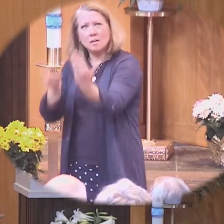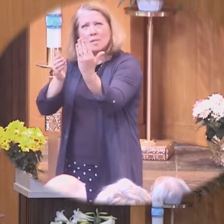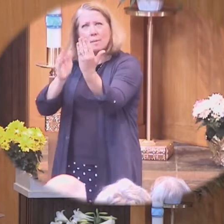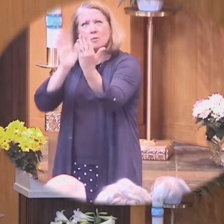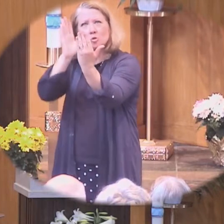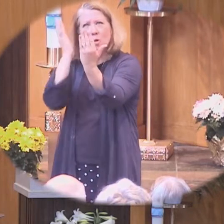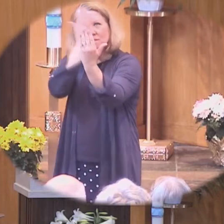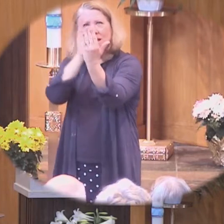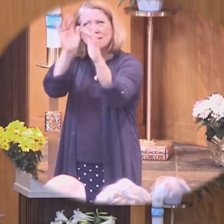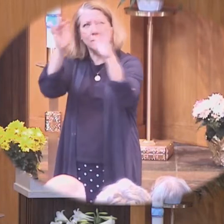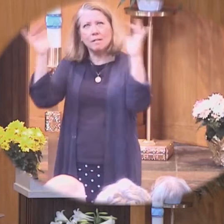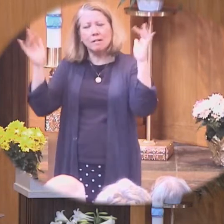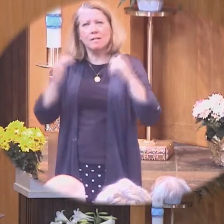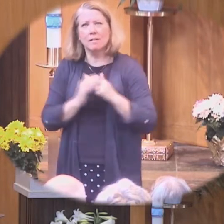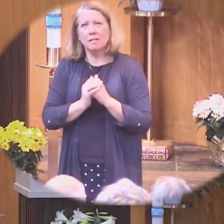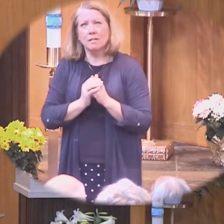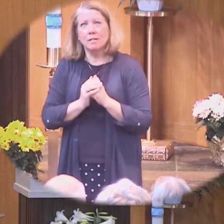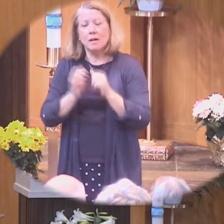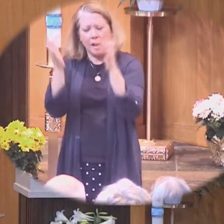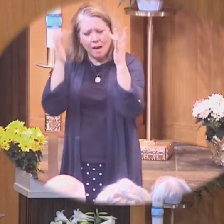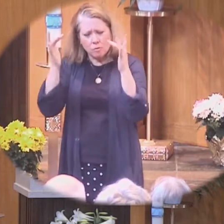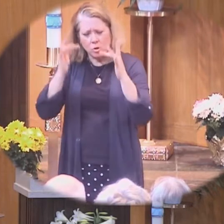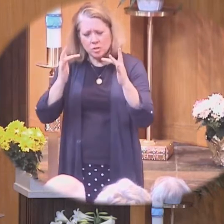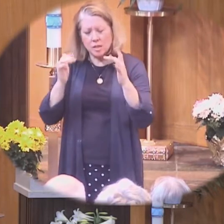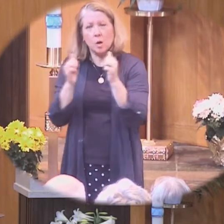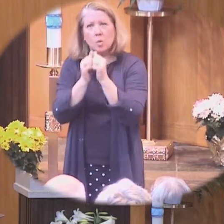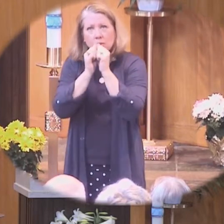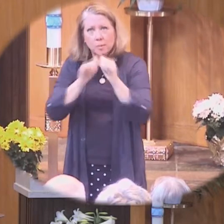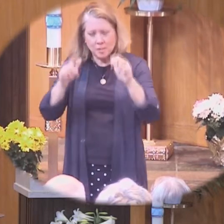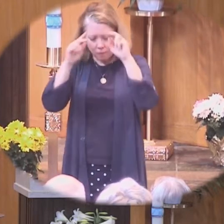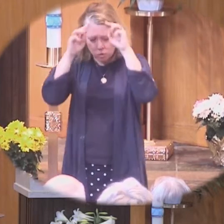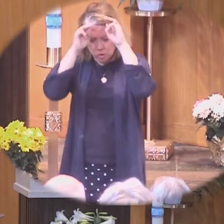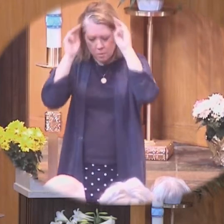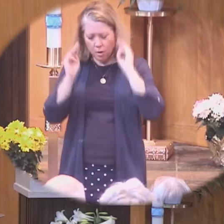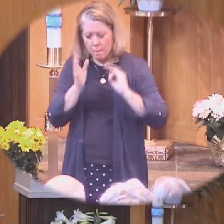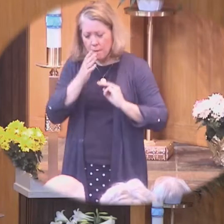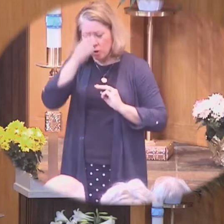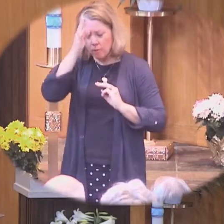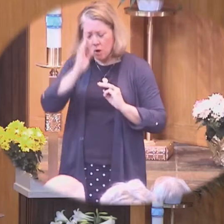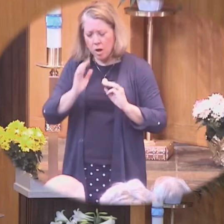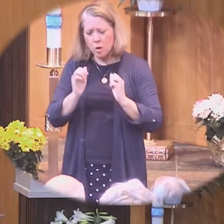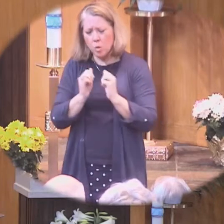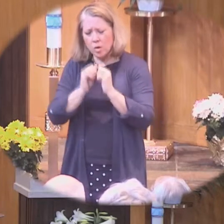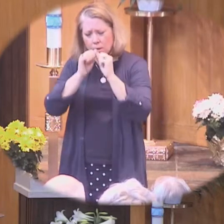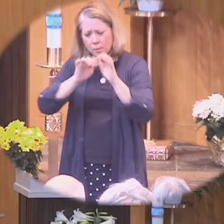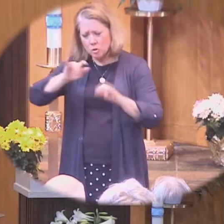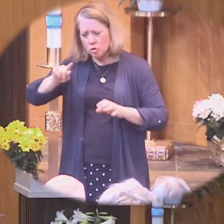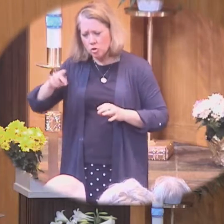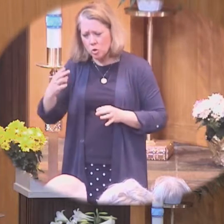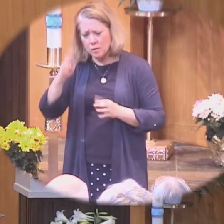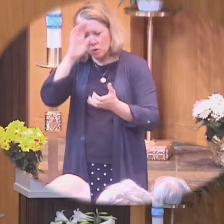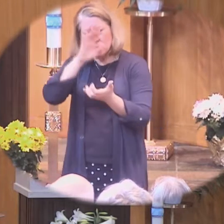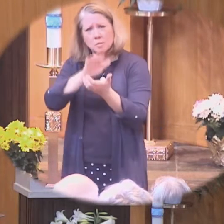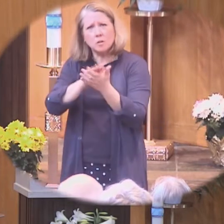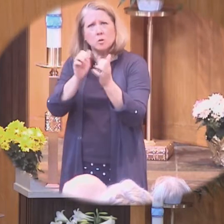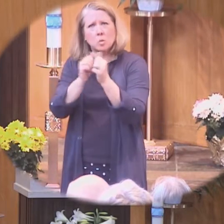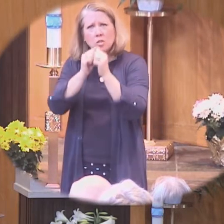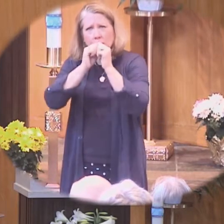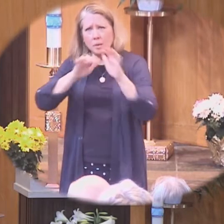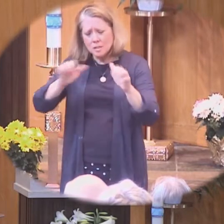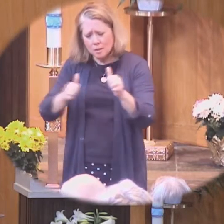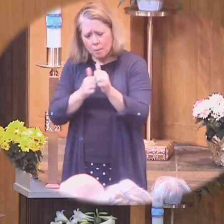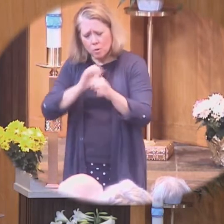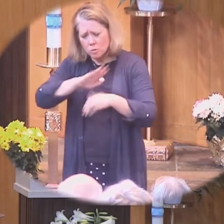mercy on us all, we pray, that with the Blessed Virgin Mary, Mother of God, with Blessed Joseph, her spouse, with the blessed apostles and all the saints